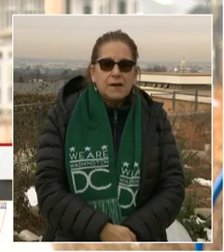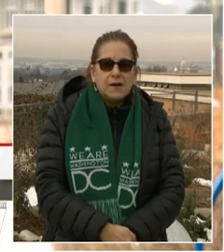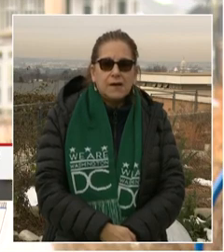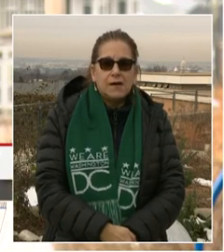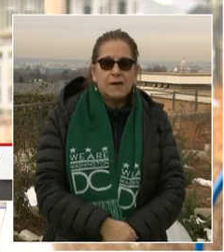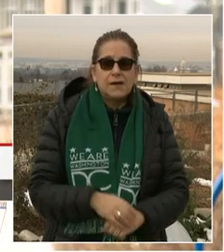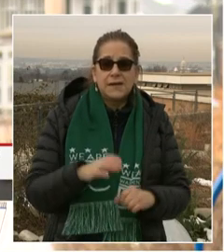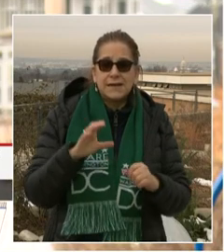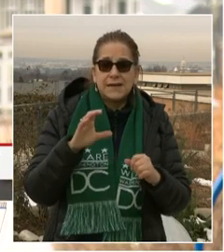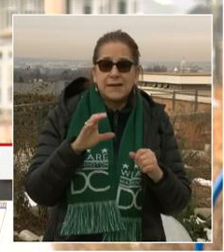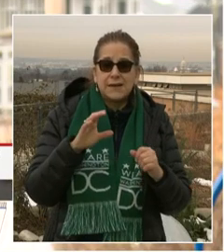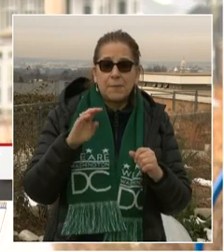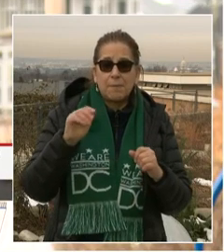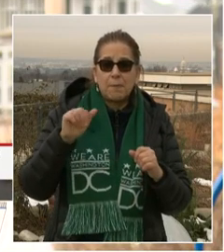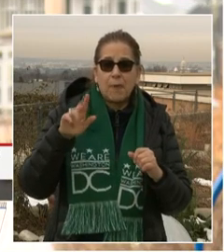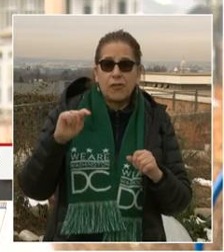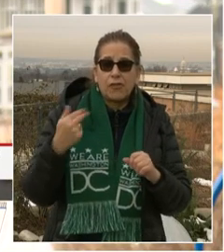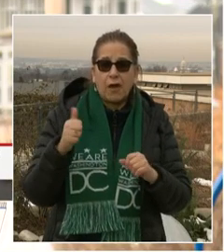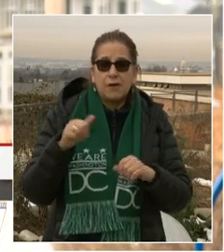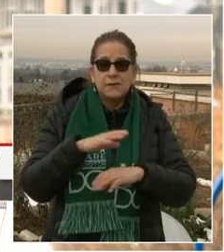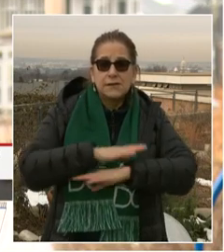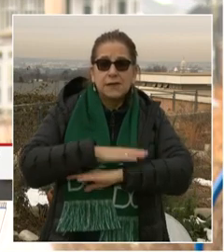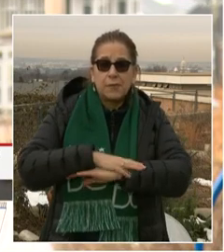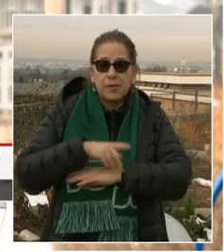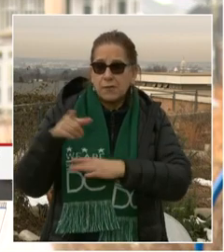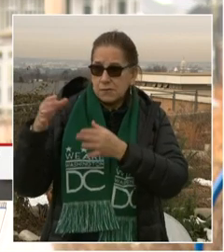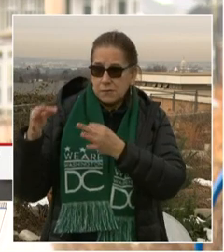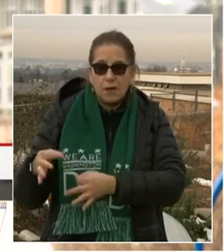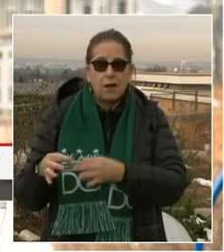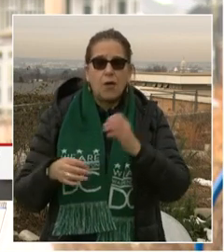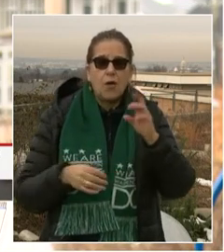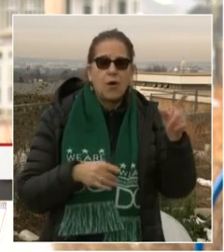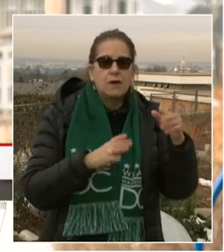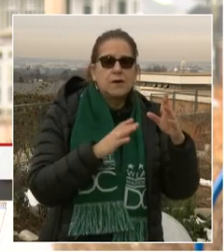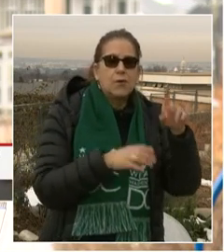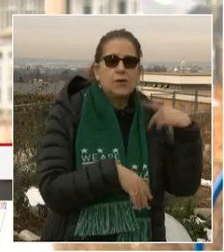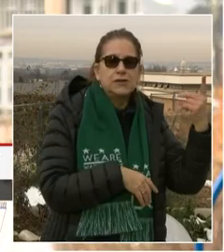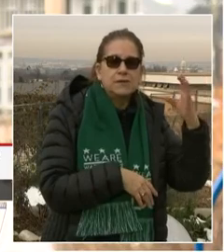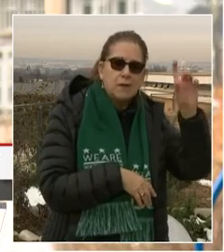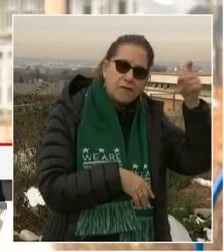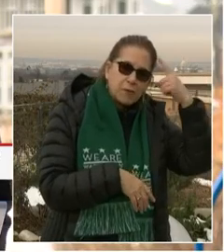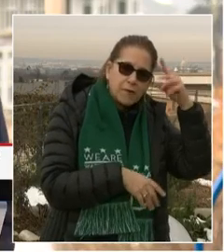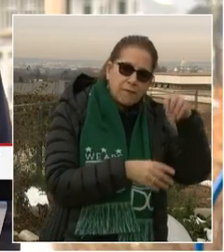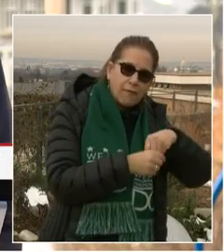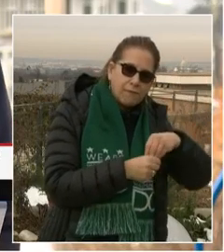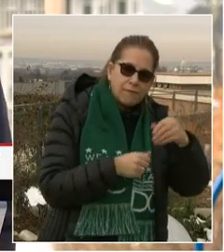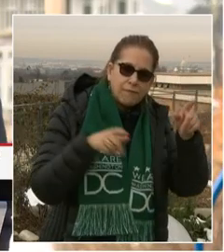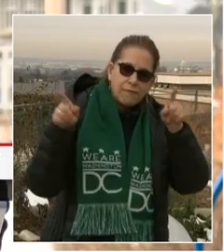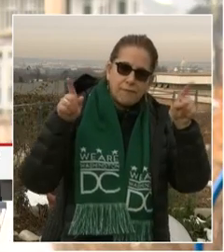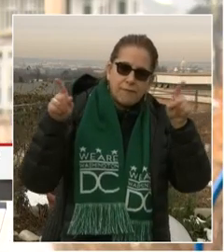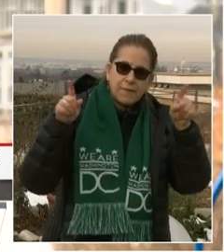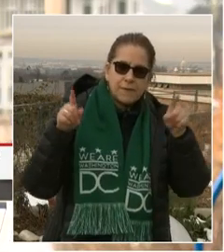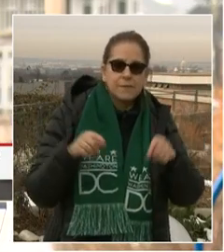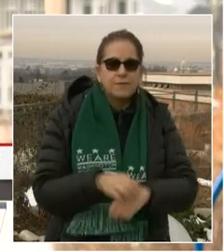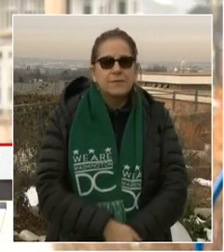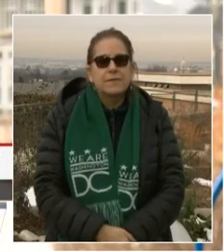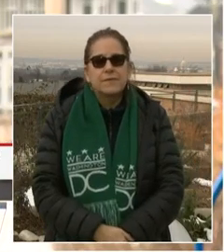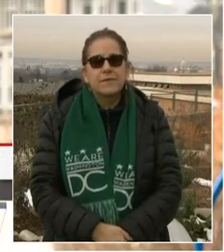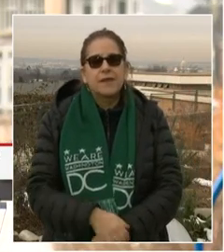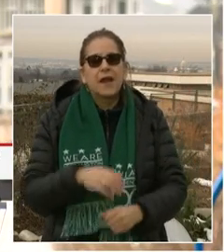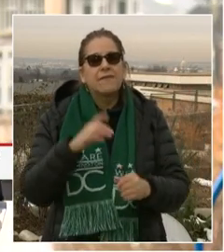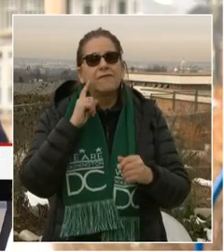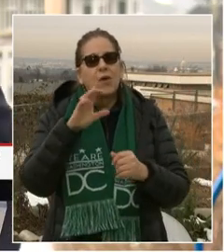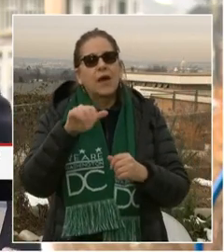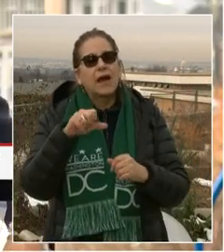that? And two, cash assistance is really important, but there's an argument that wraparound services are